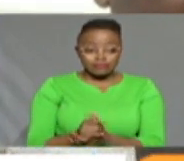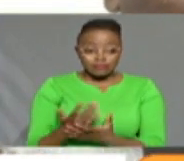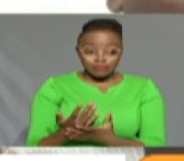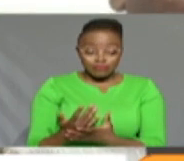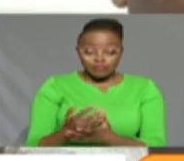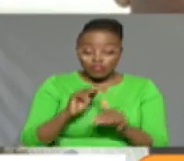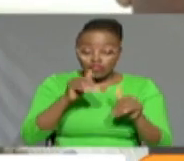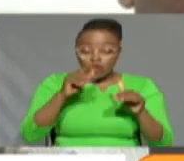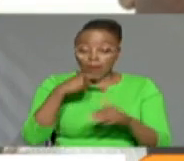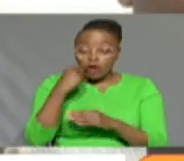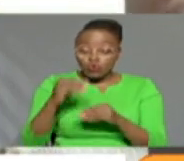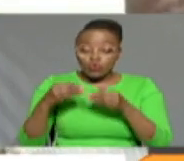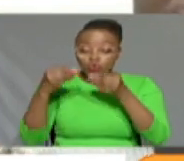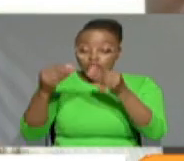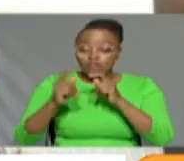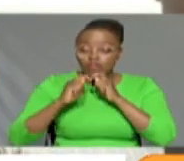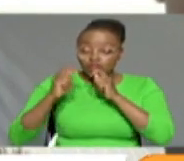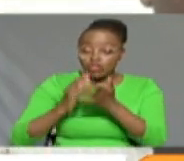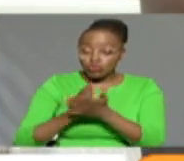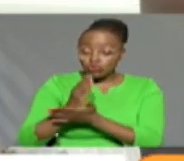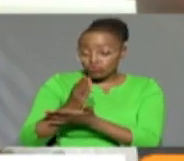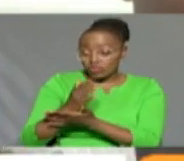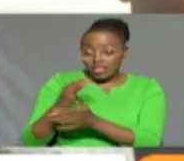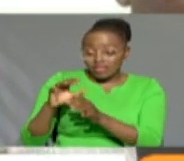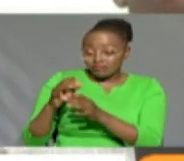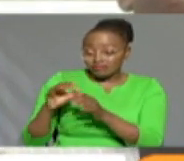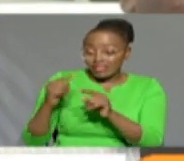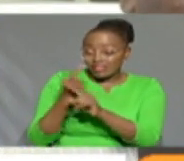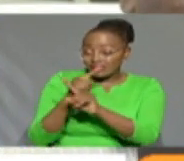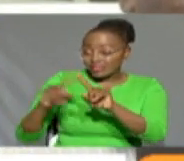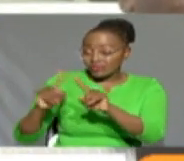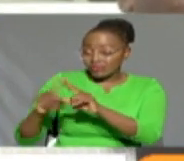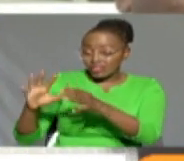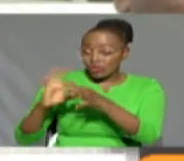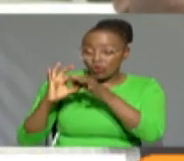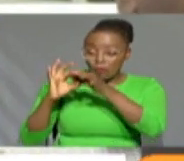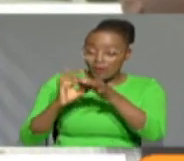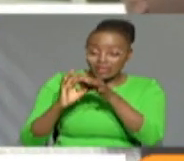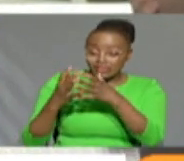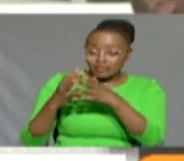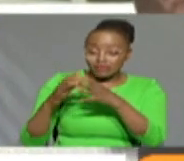farmers who supplied cane through societies, and the government didn't release the funds for that.